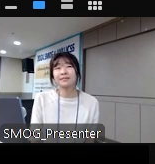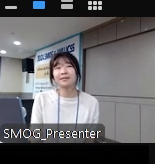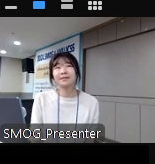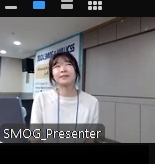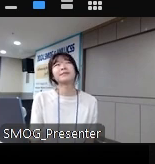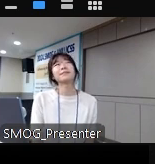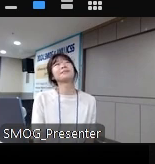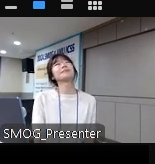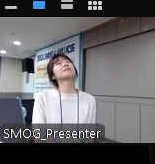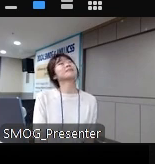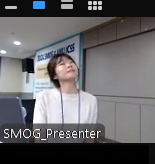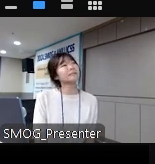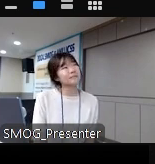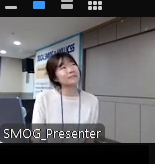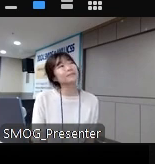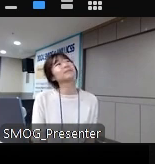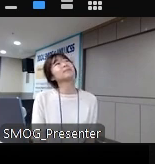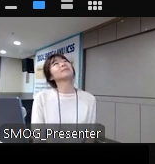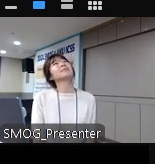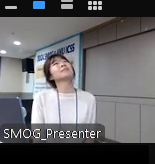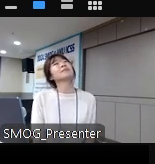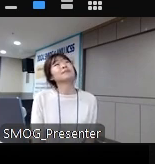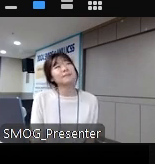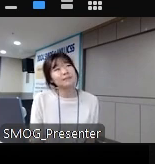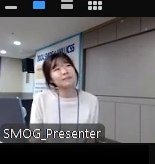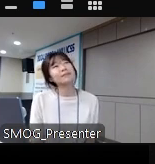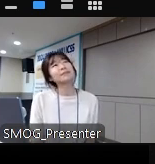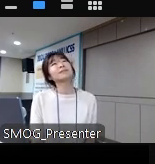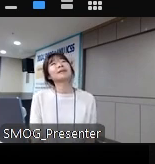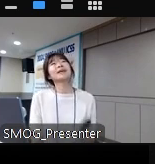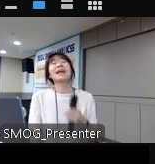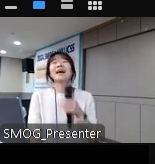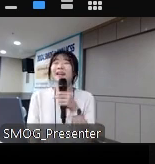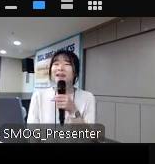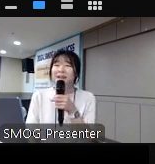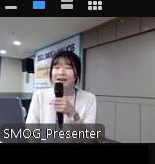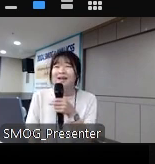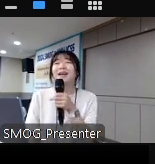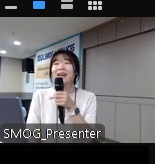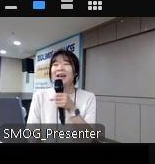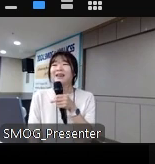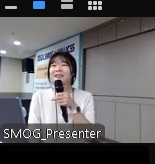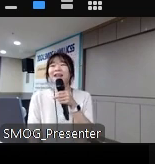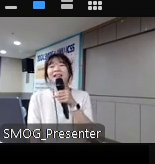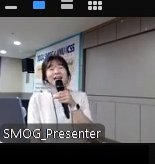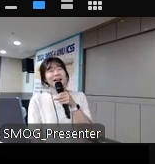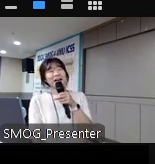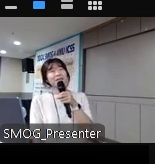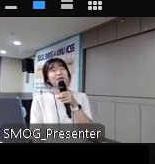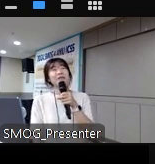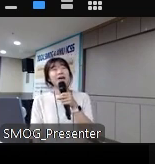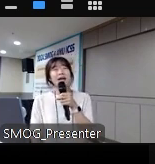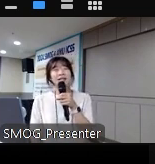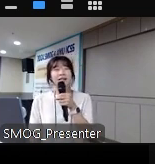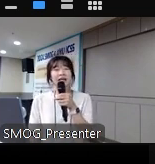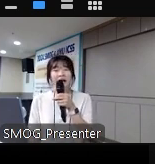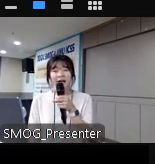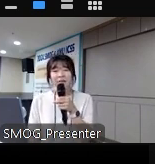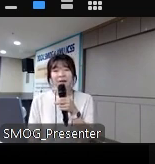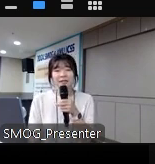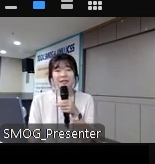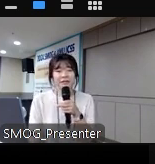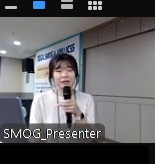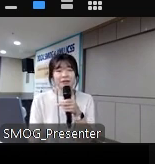I don't think it's possible to get donkey reading that people normally talk about. Yeah, you're right, that if I actually add